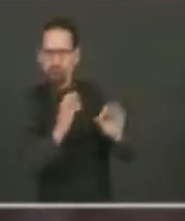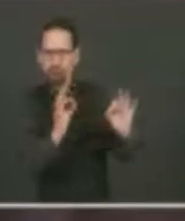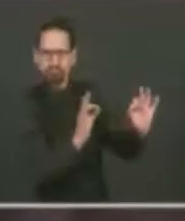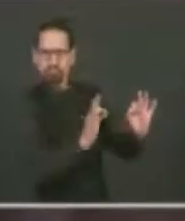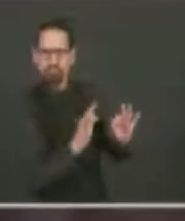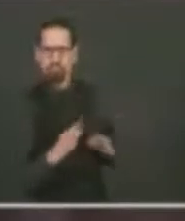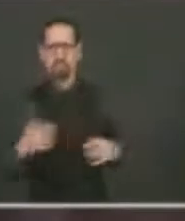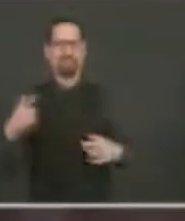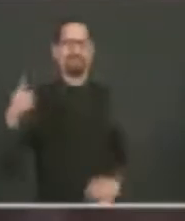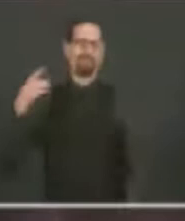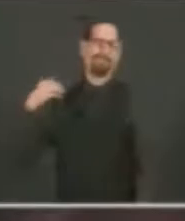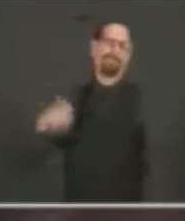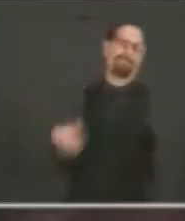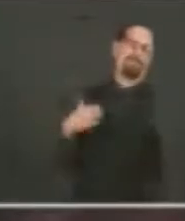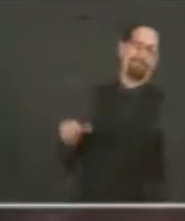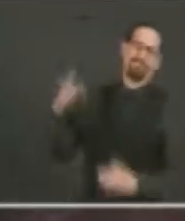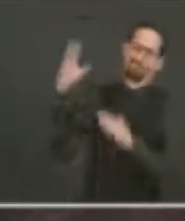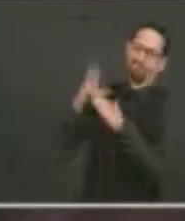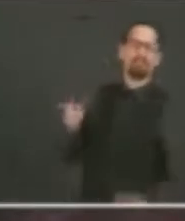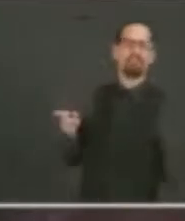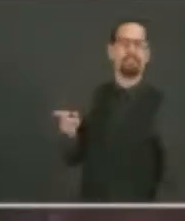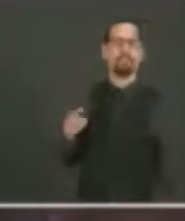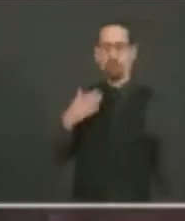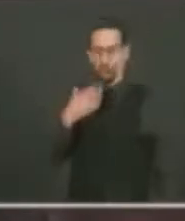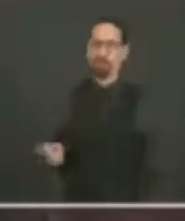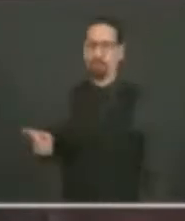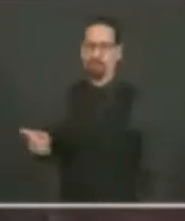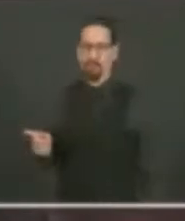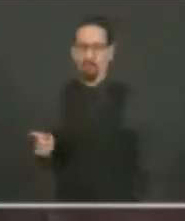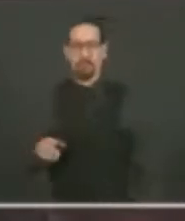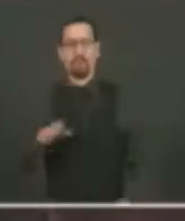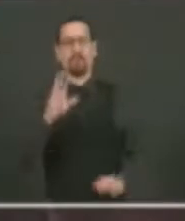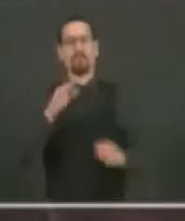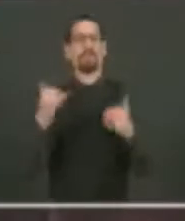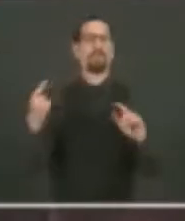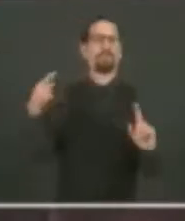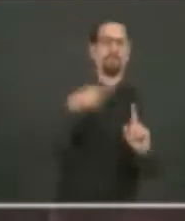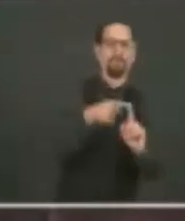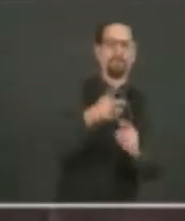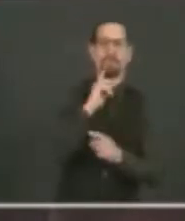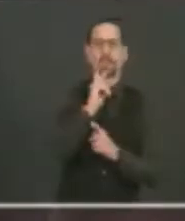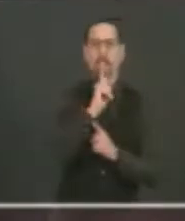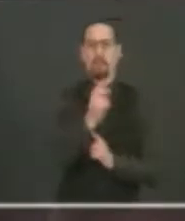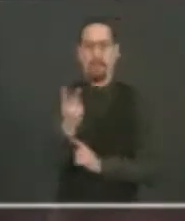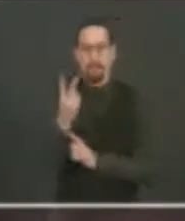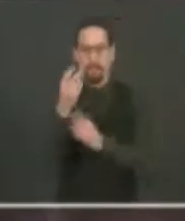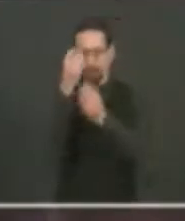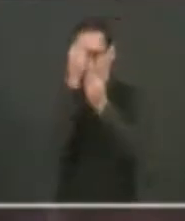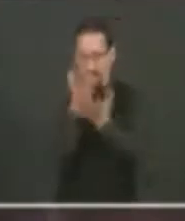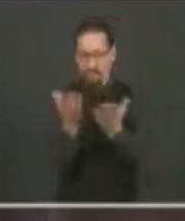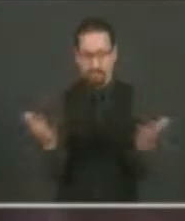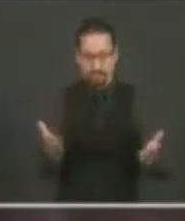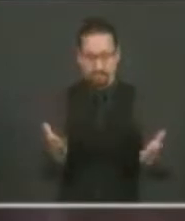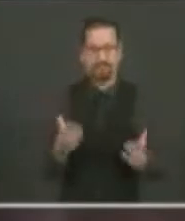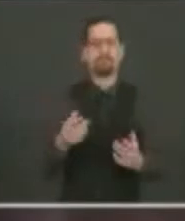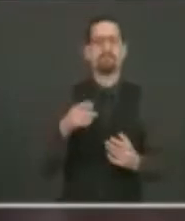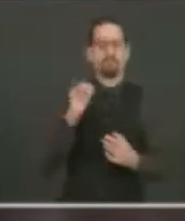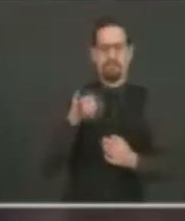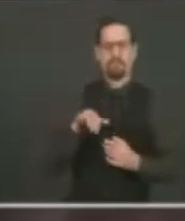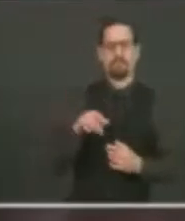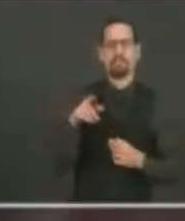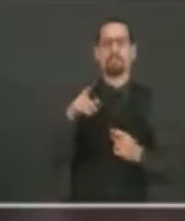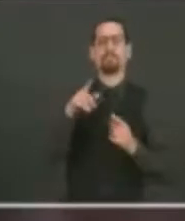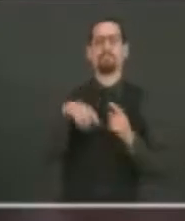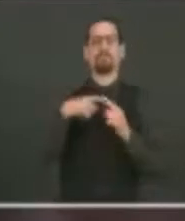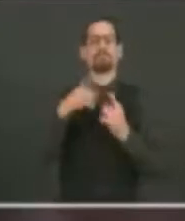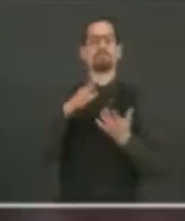little bit more about the K-12 data that was relayed, of the 33 cases we have